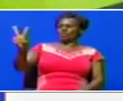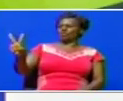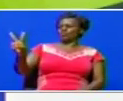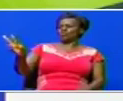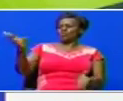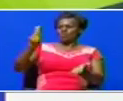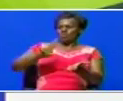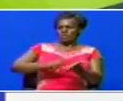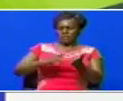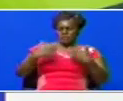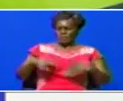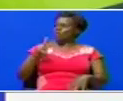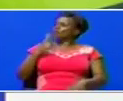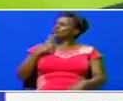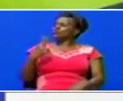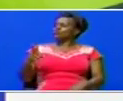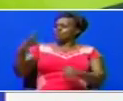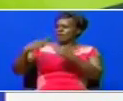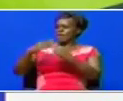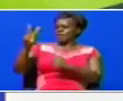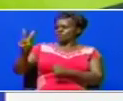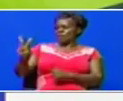registered voters 281,102,